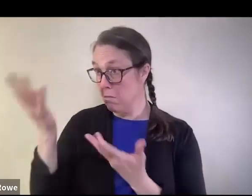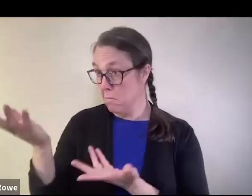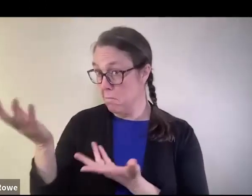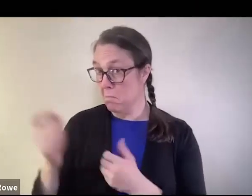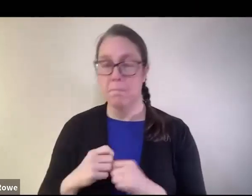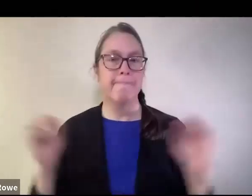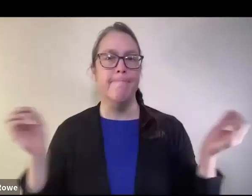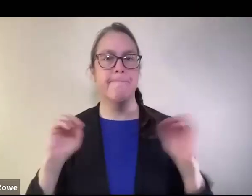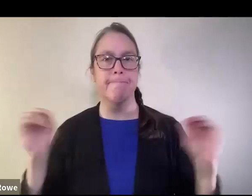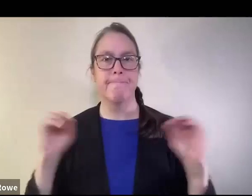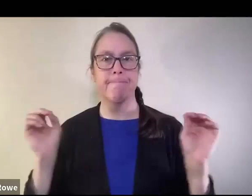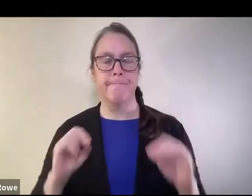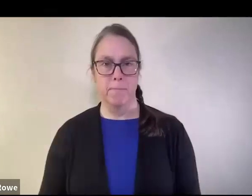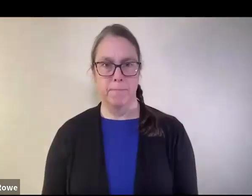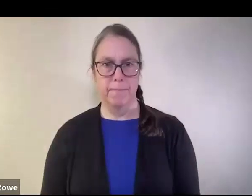No.